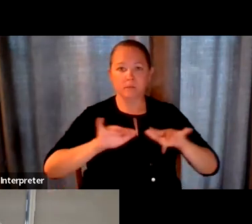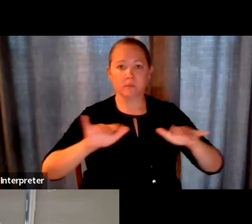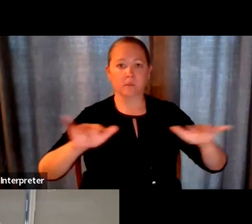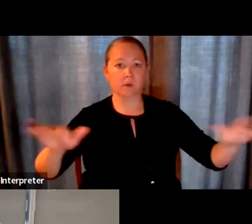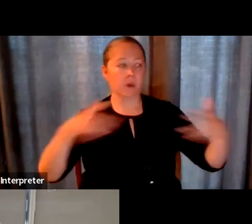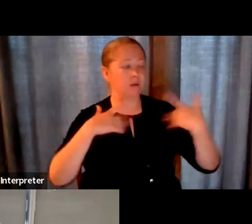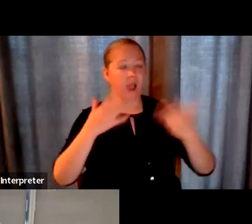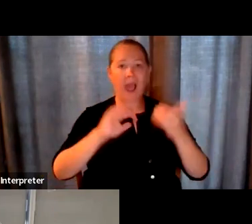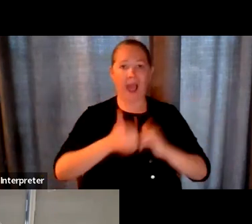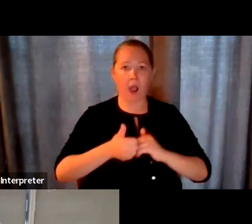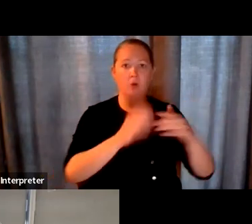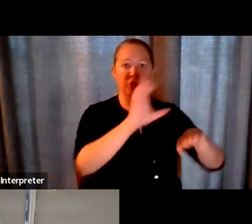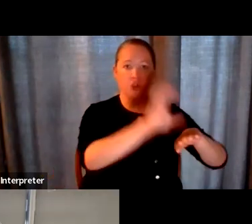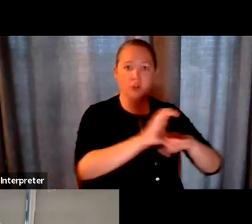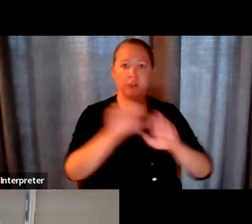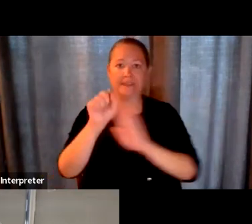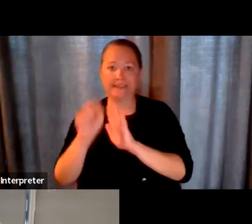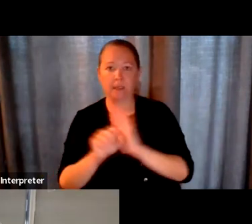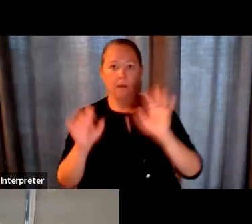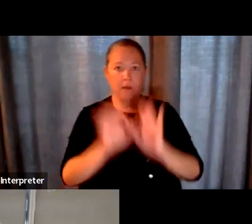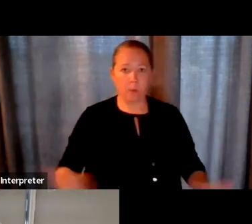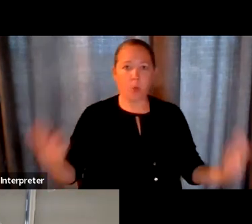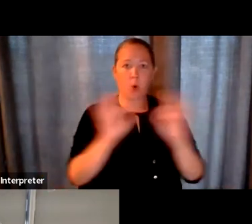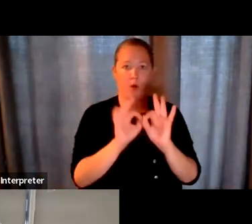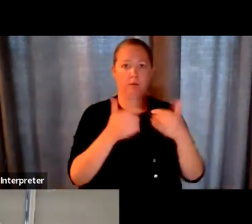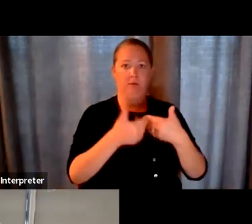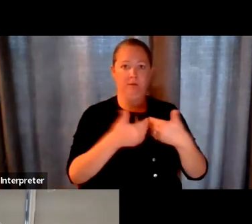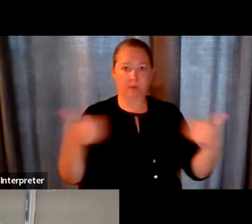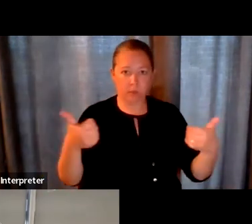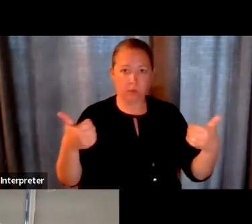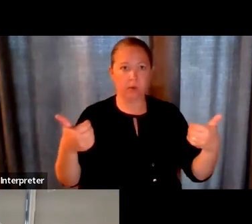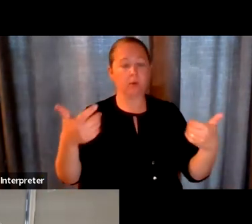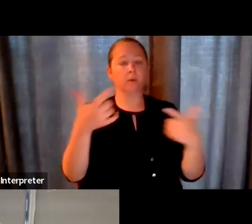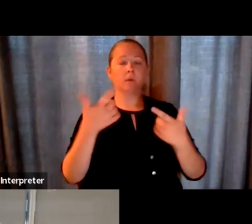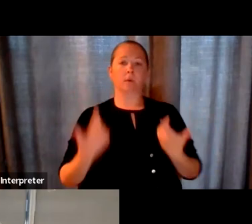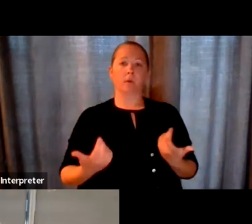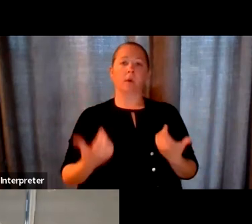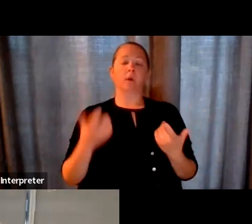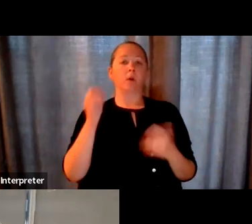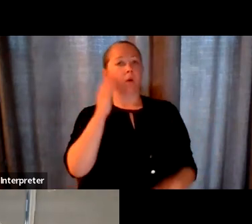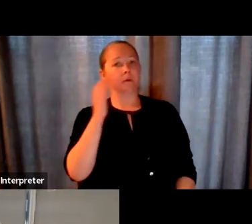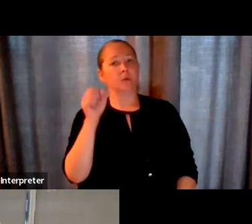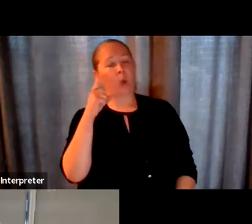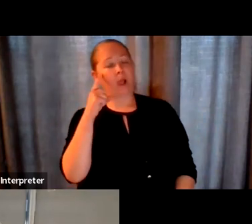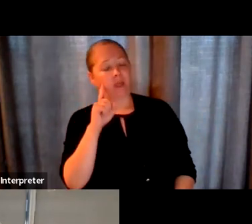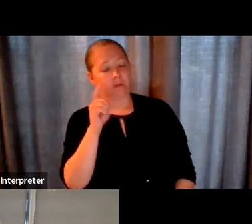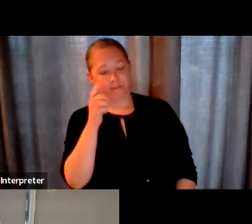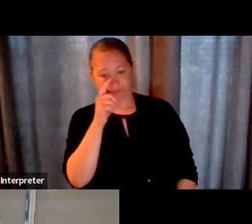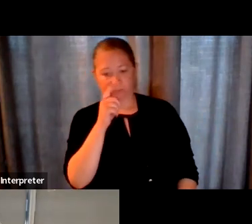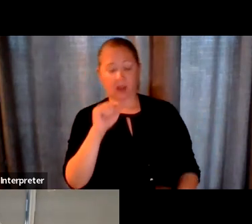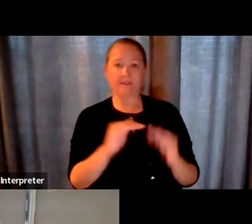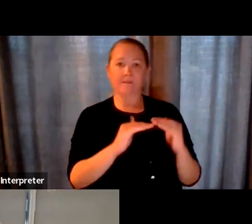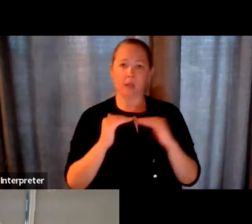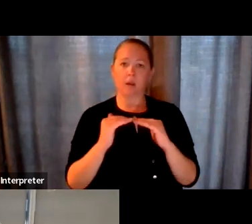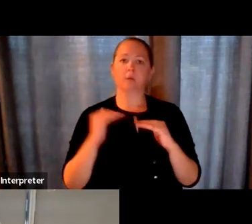important church-state separation is to so much of what they hold dear. And so I think it is fair to say that